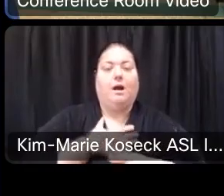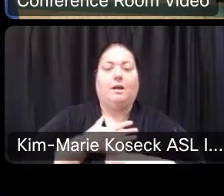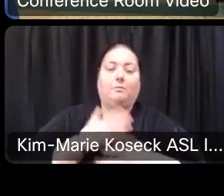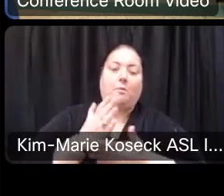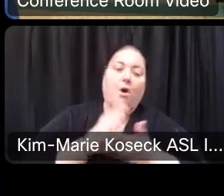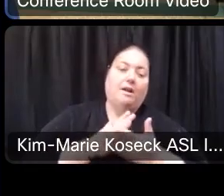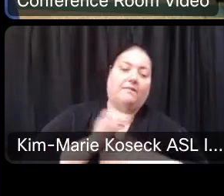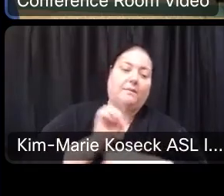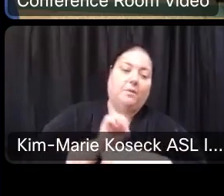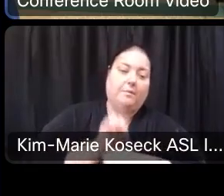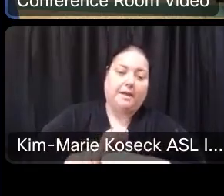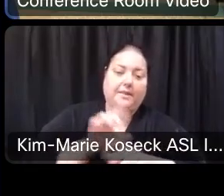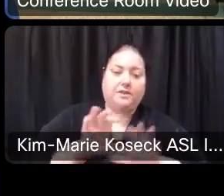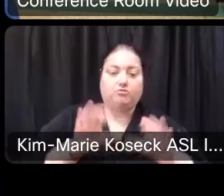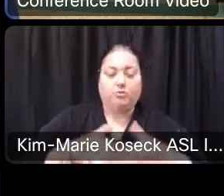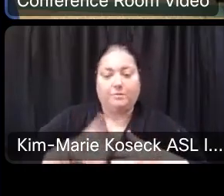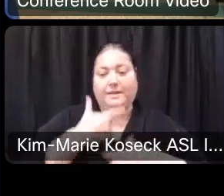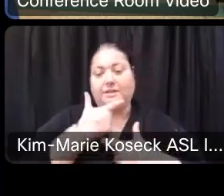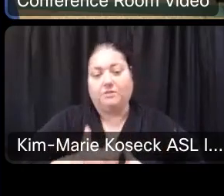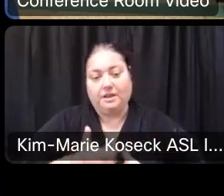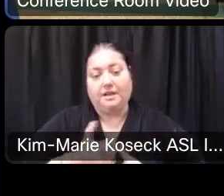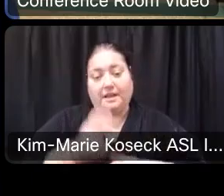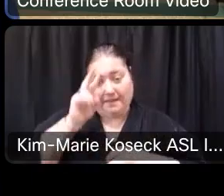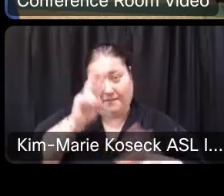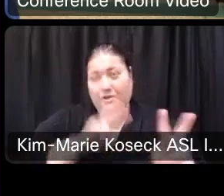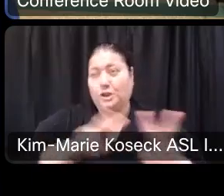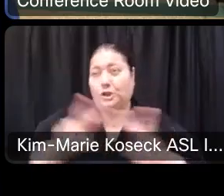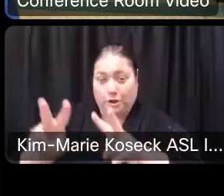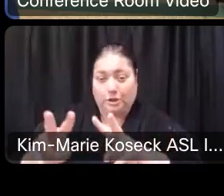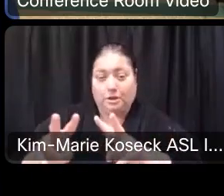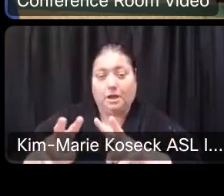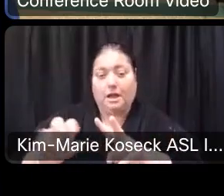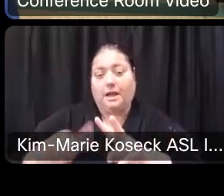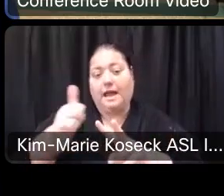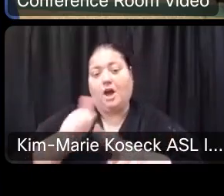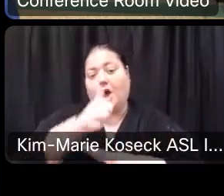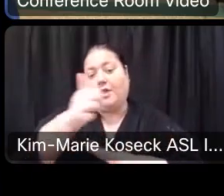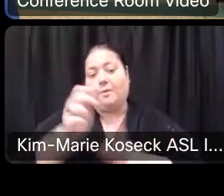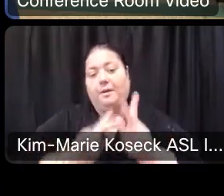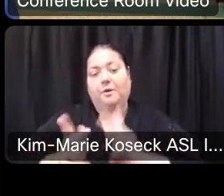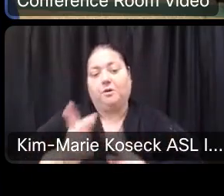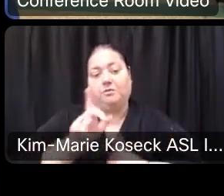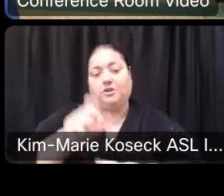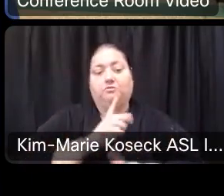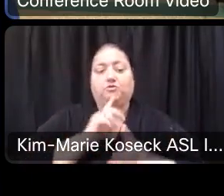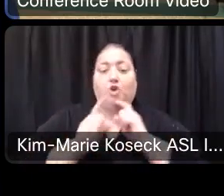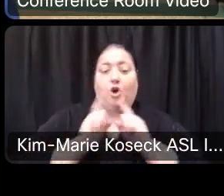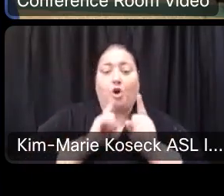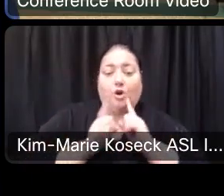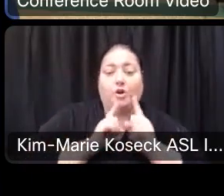employment is this group interested in? What's our vision? Anybody else that we should be talking to or hearing from?